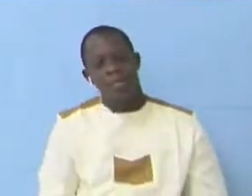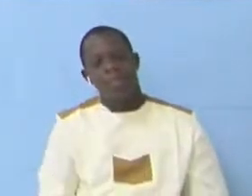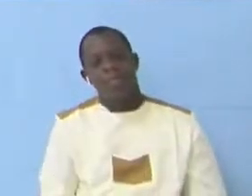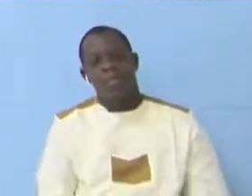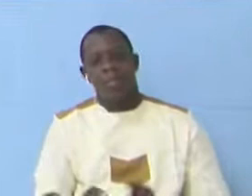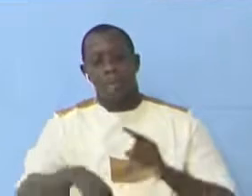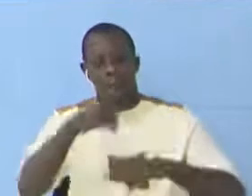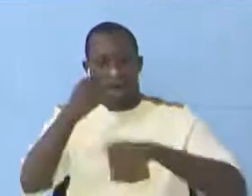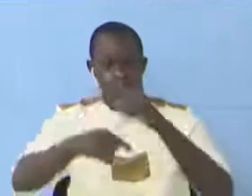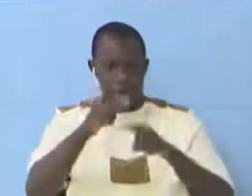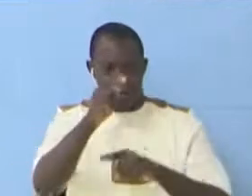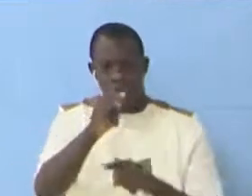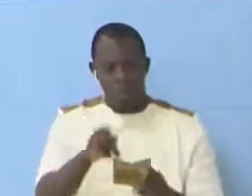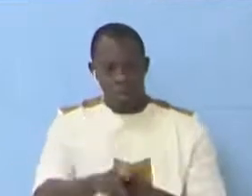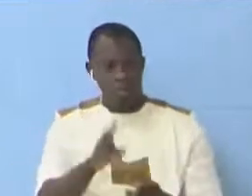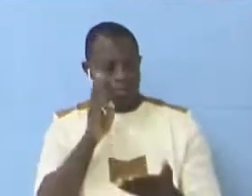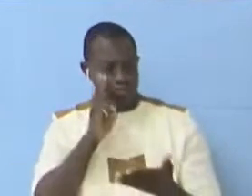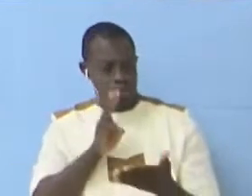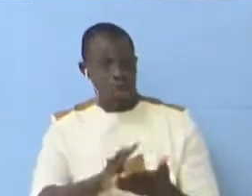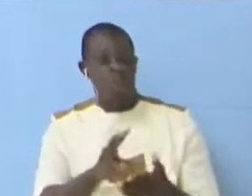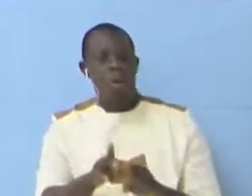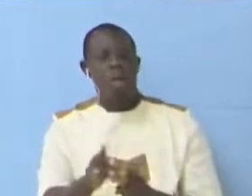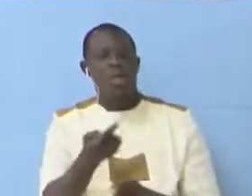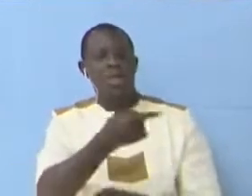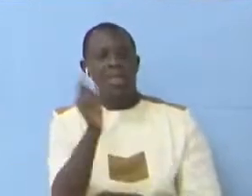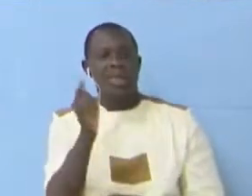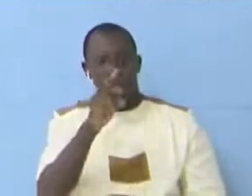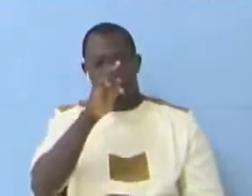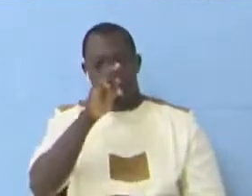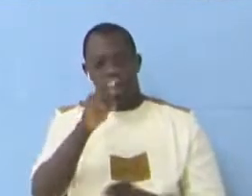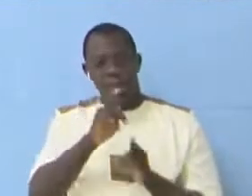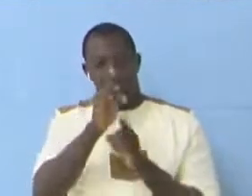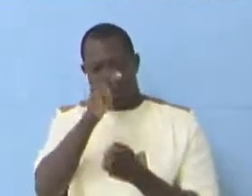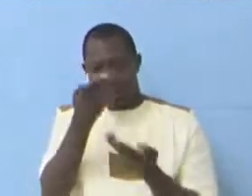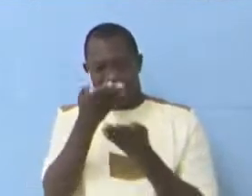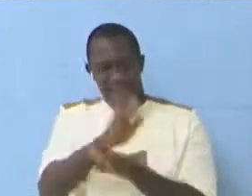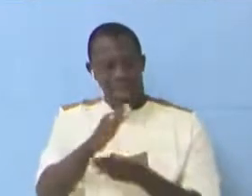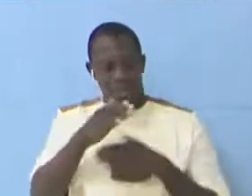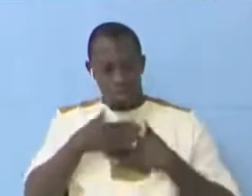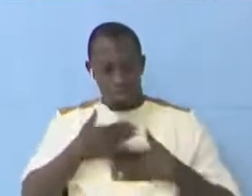you saw these 8 bodies at